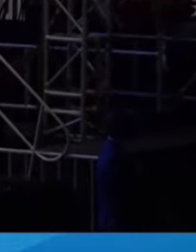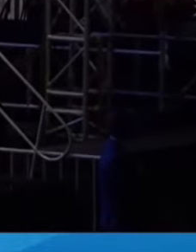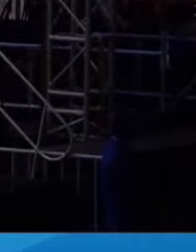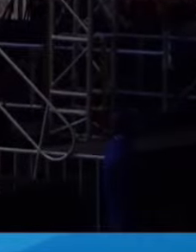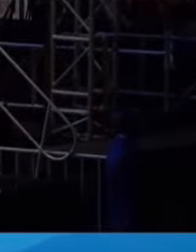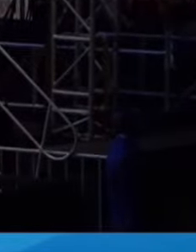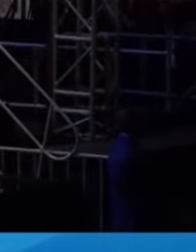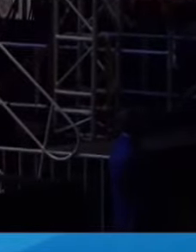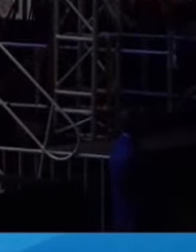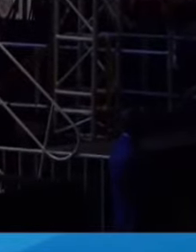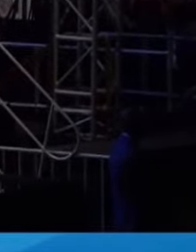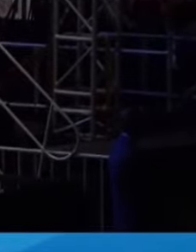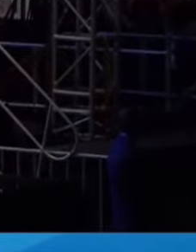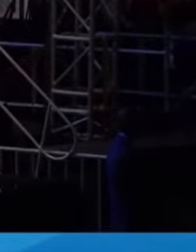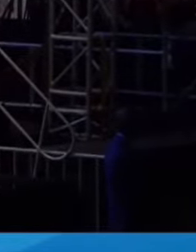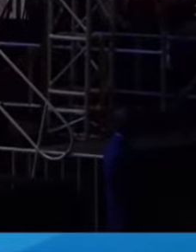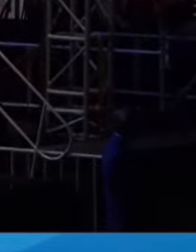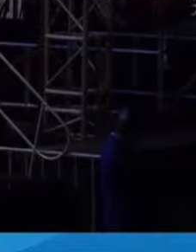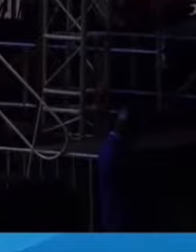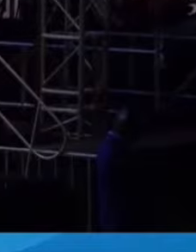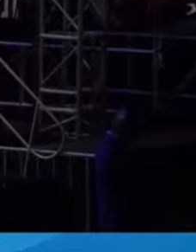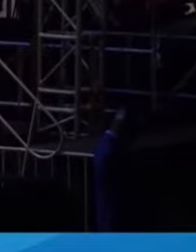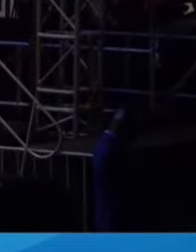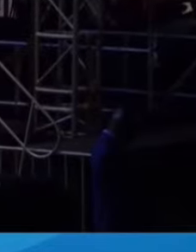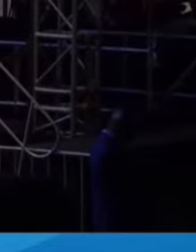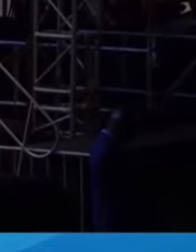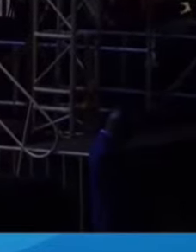dying my injection